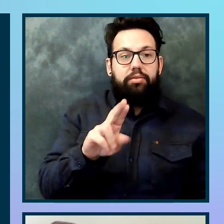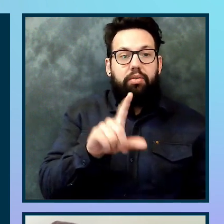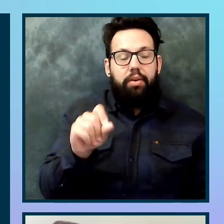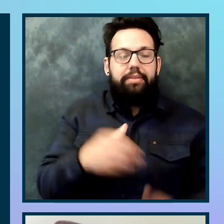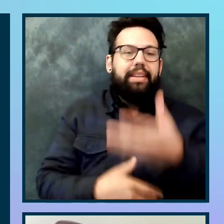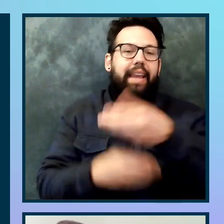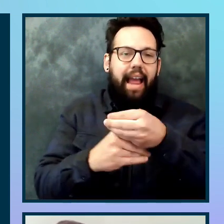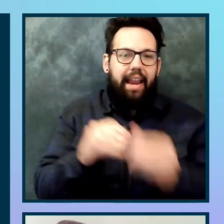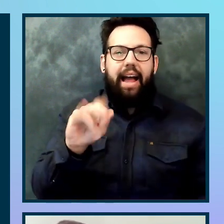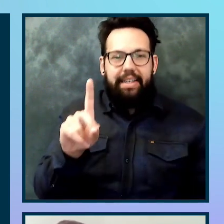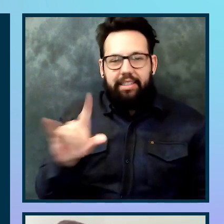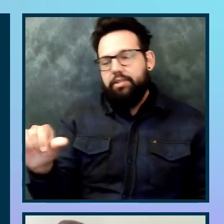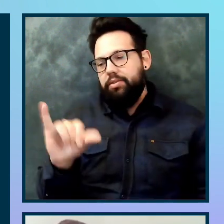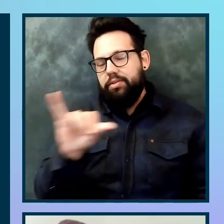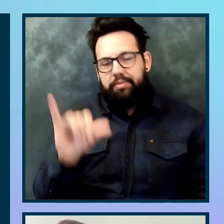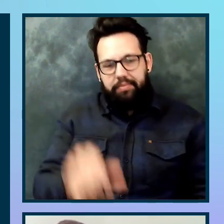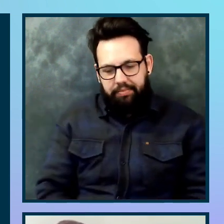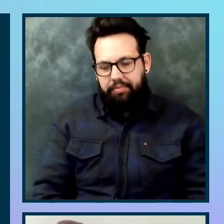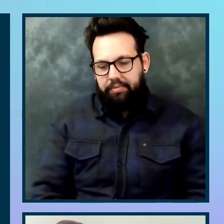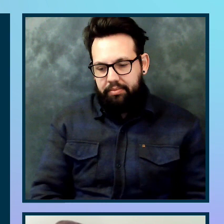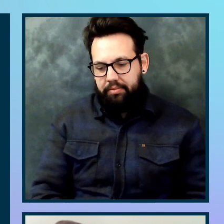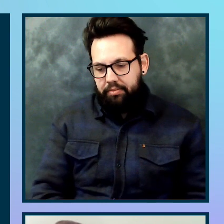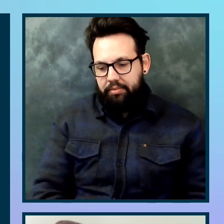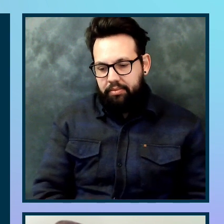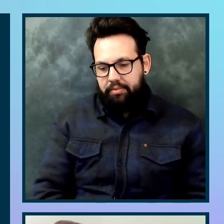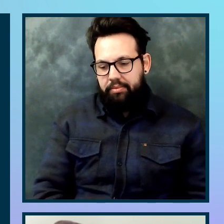component ID and assign it to a list. And so when we open up